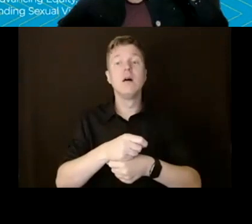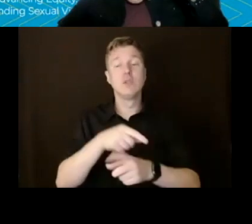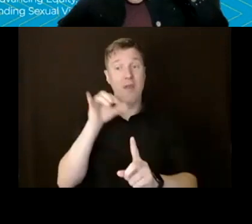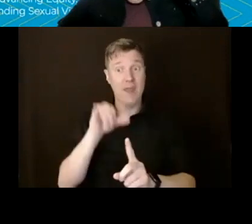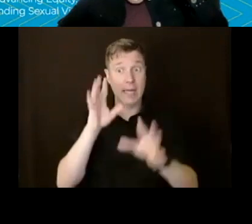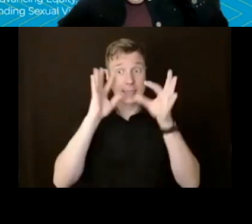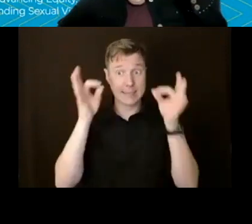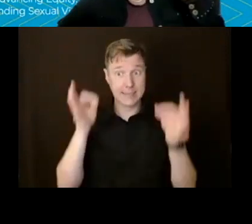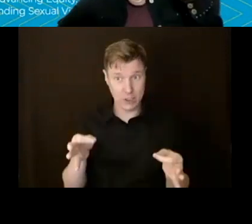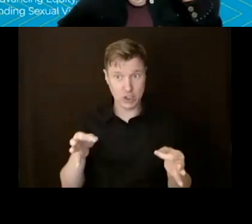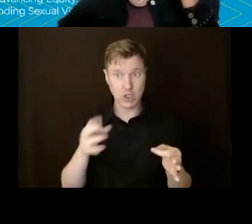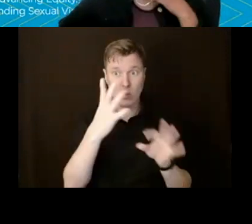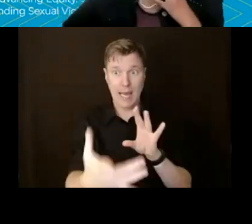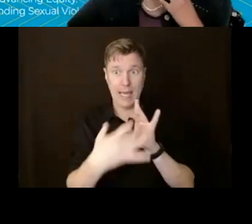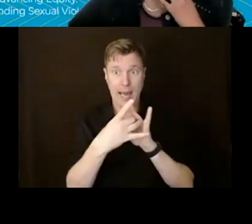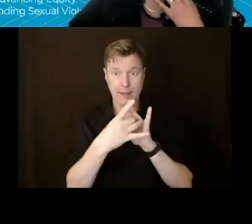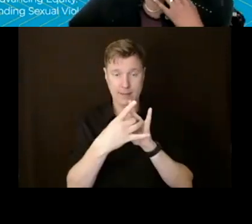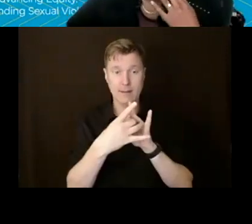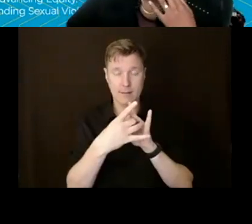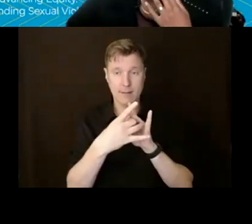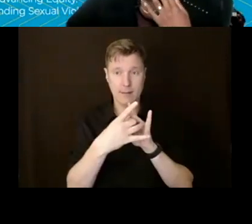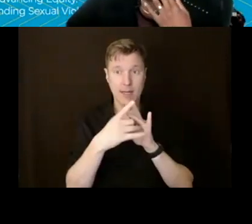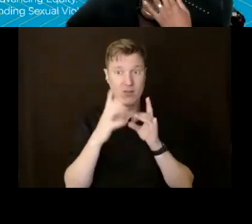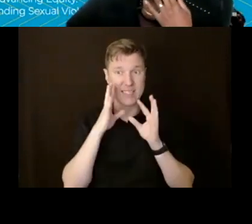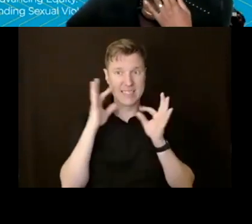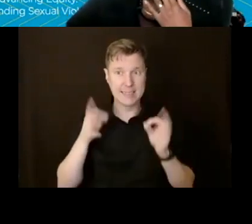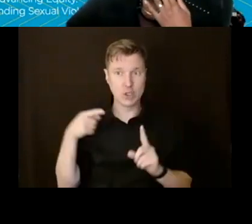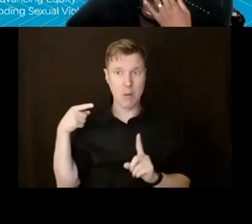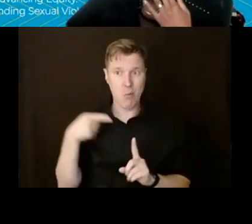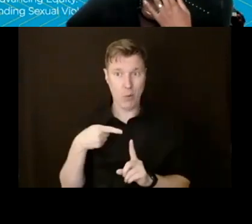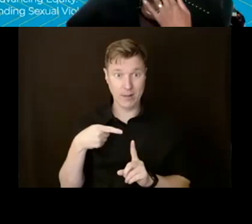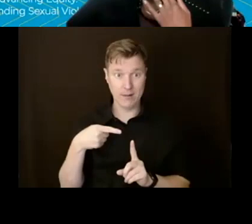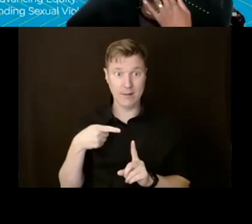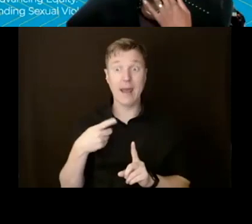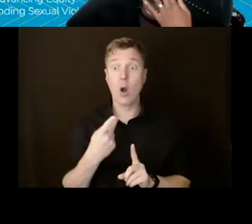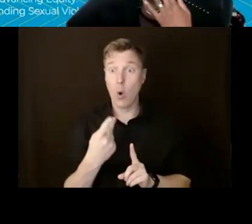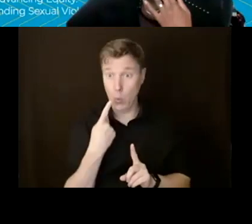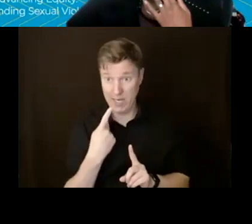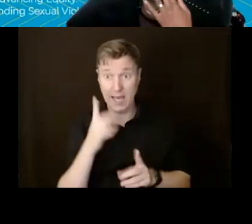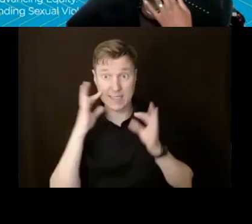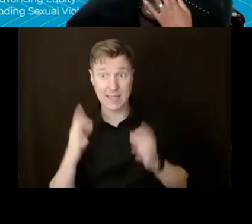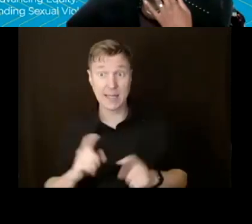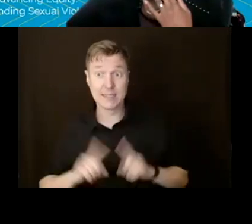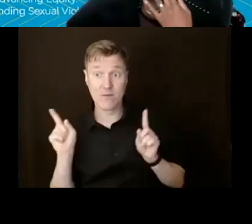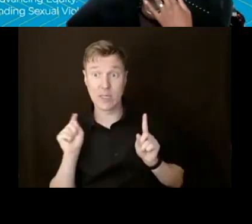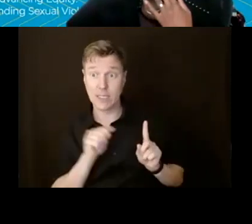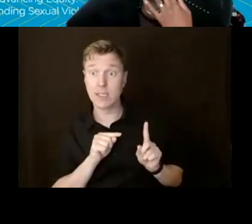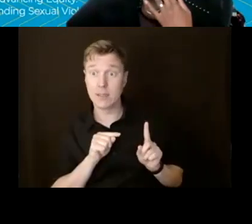take, that folks make, and it's a decision point, and that we get to make a different decision, and we can do that